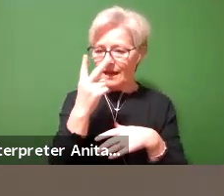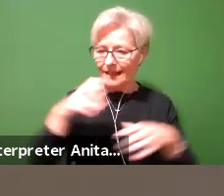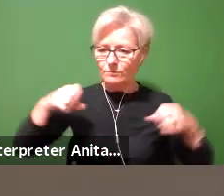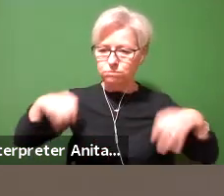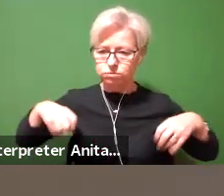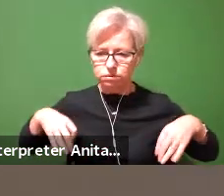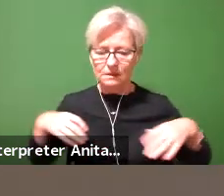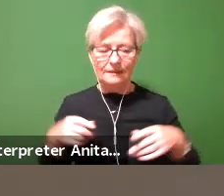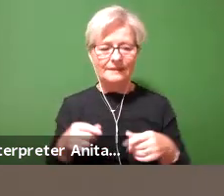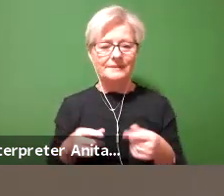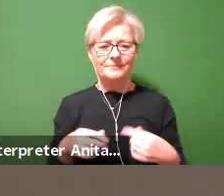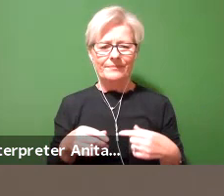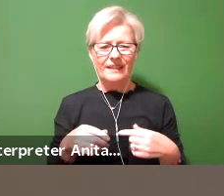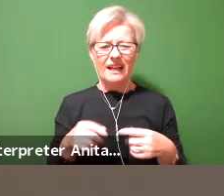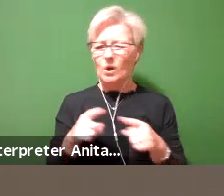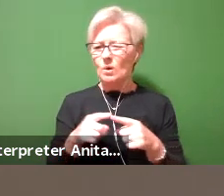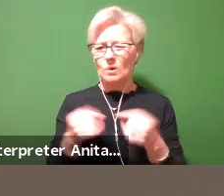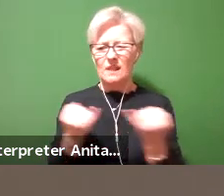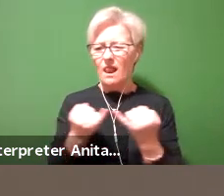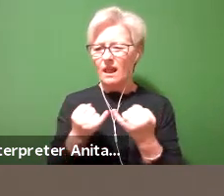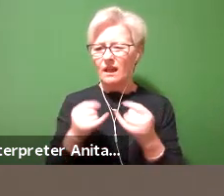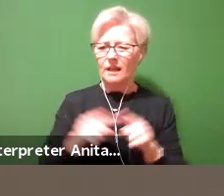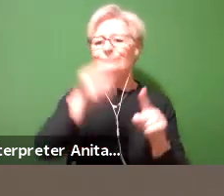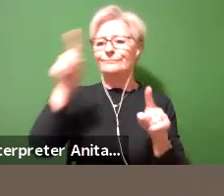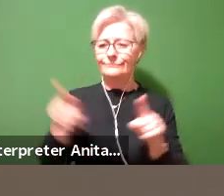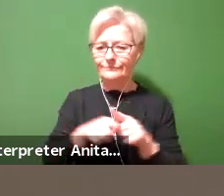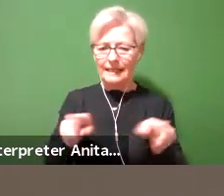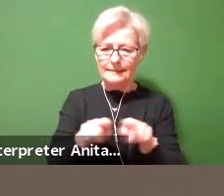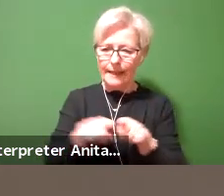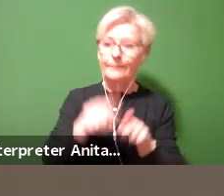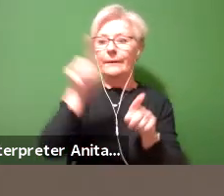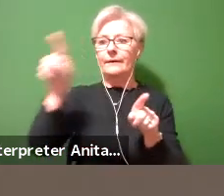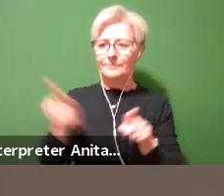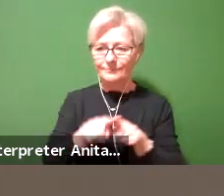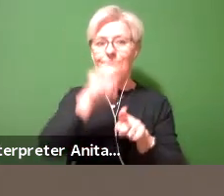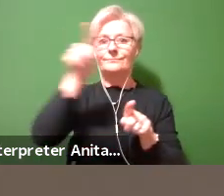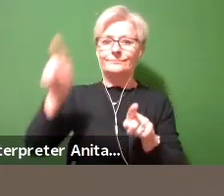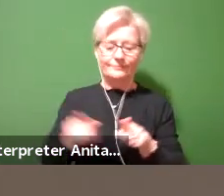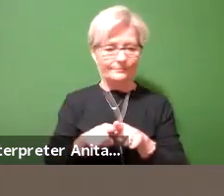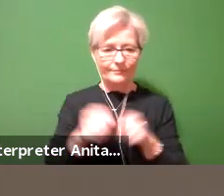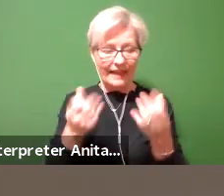suppose, isn't it a vicious circle when you think about it? So if you're not getting quality sleep,